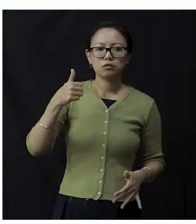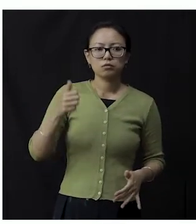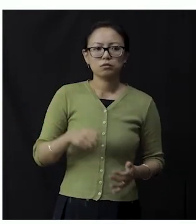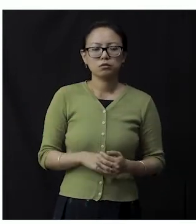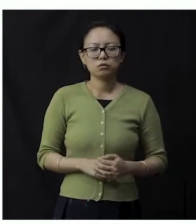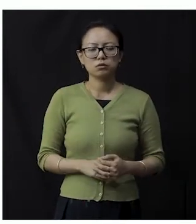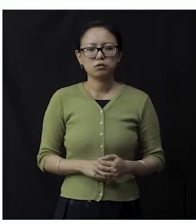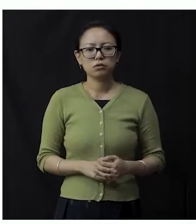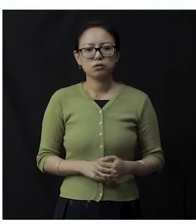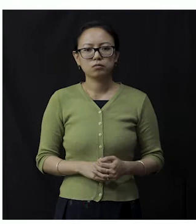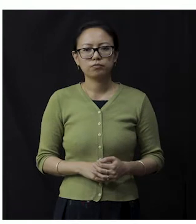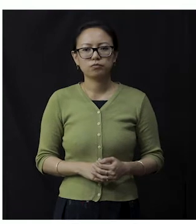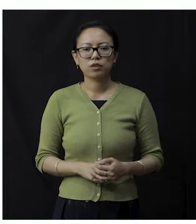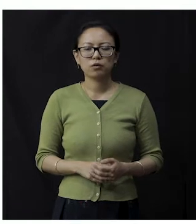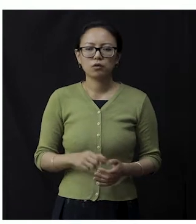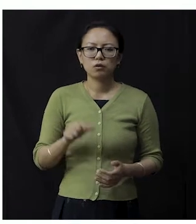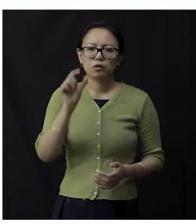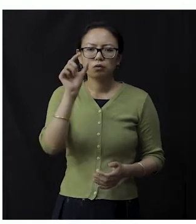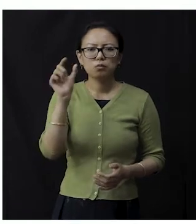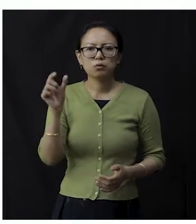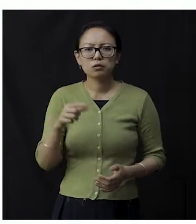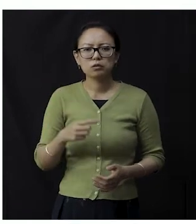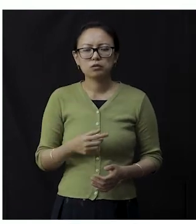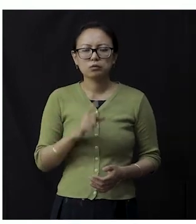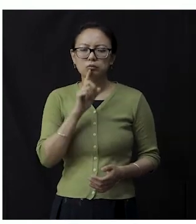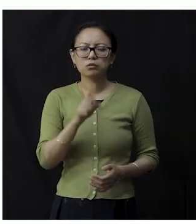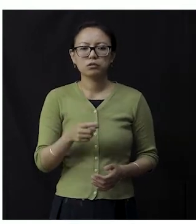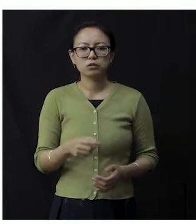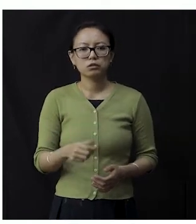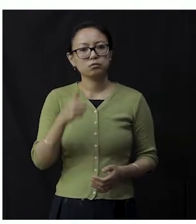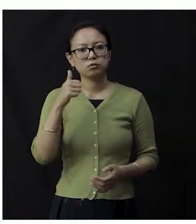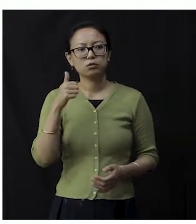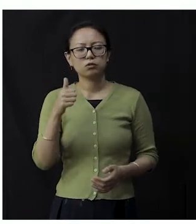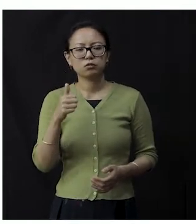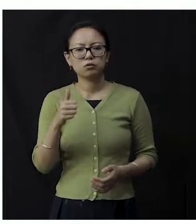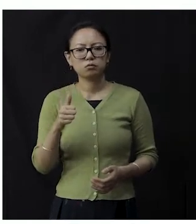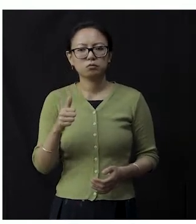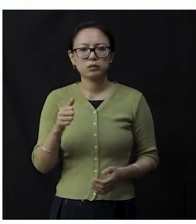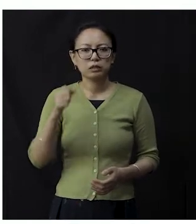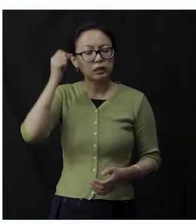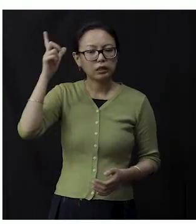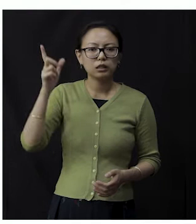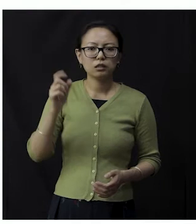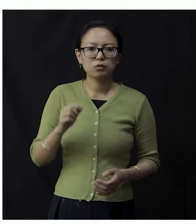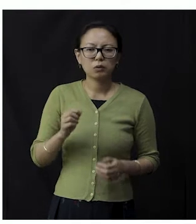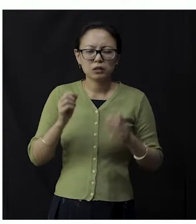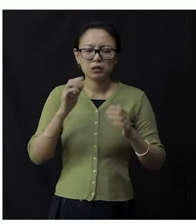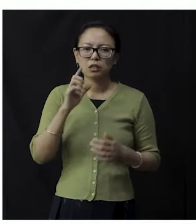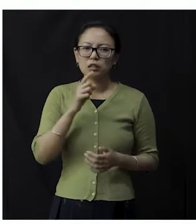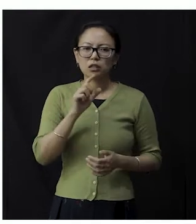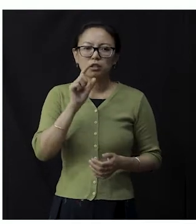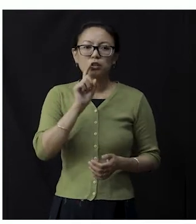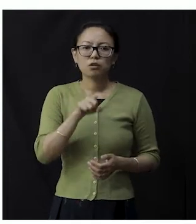kind and they use softer voices, except for one man who had very